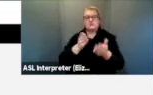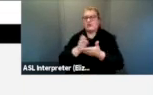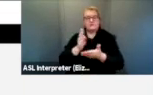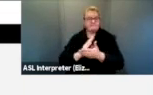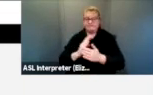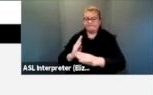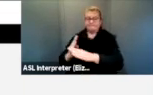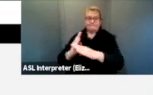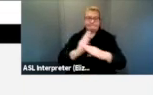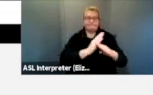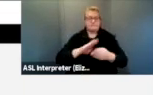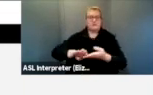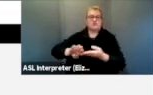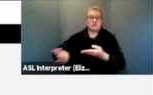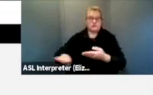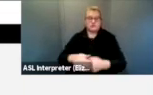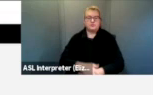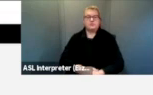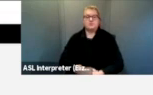severe exclusion from the polity.